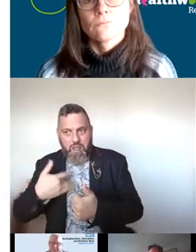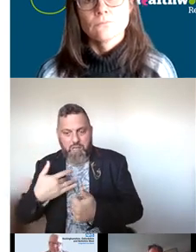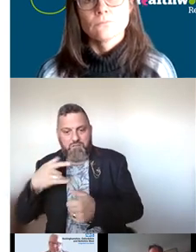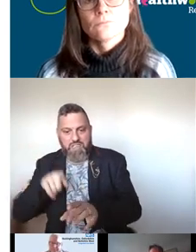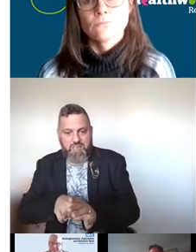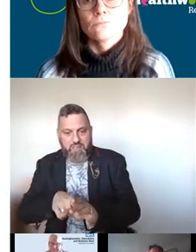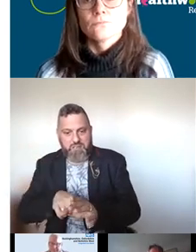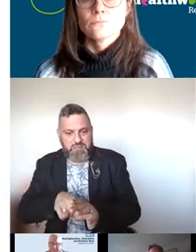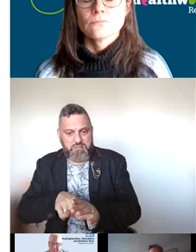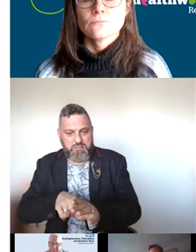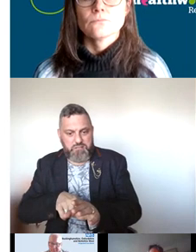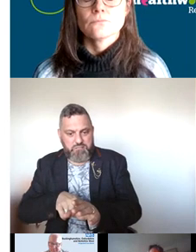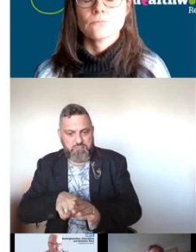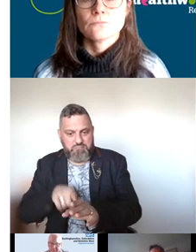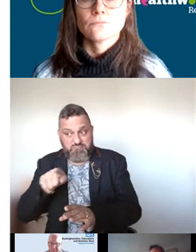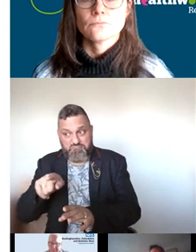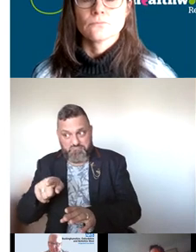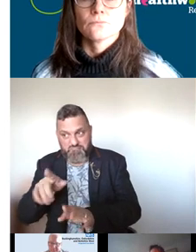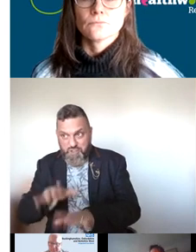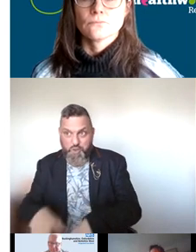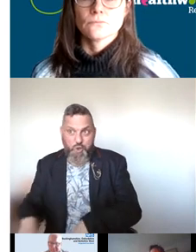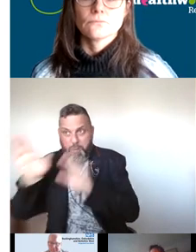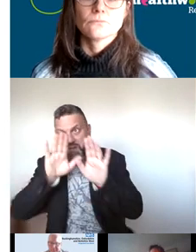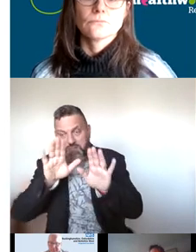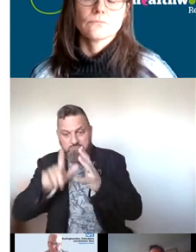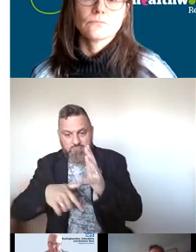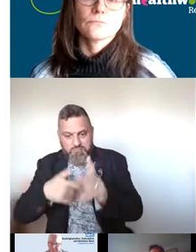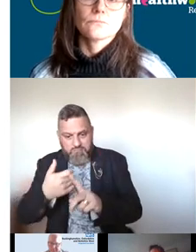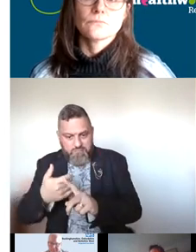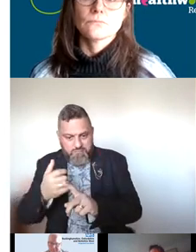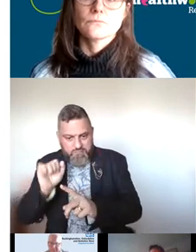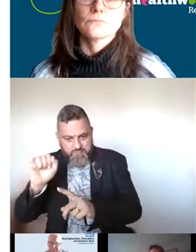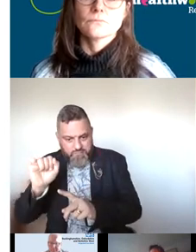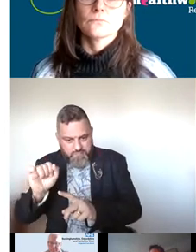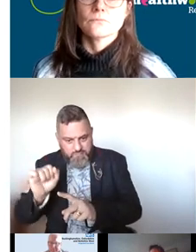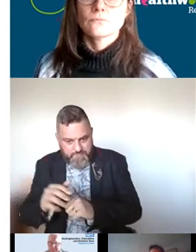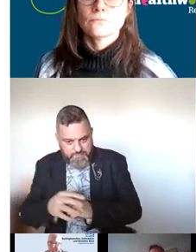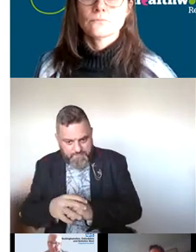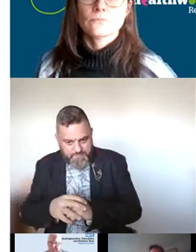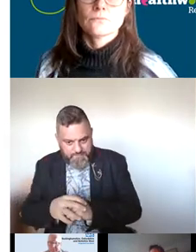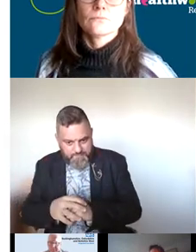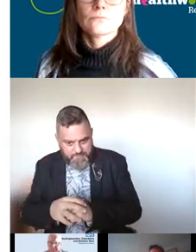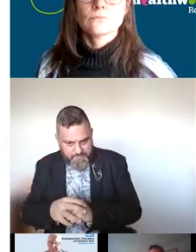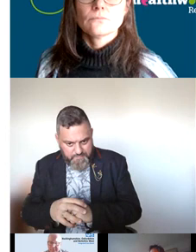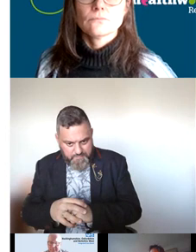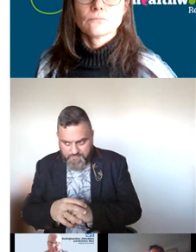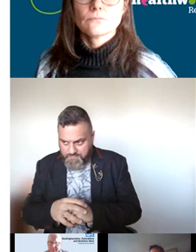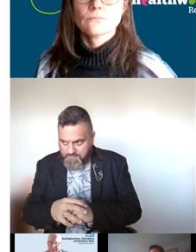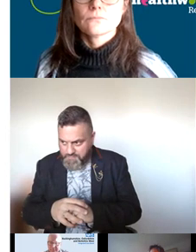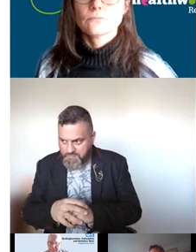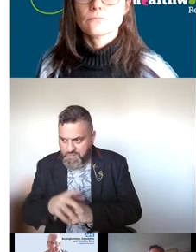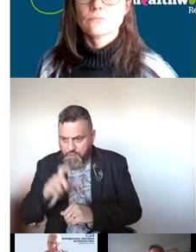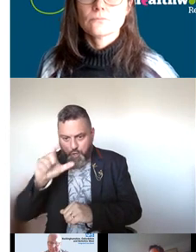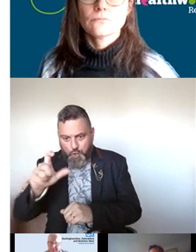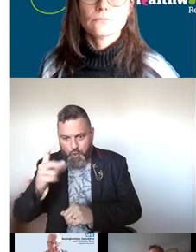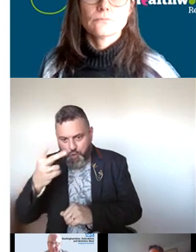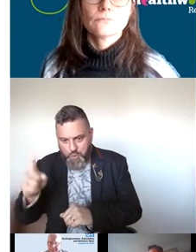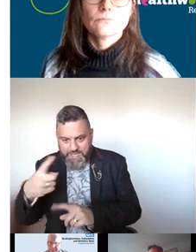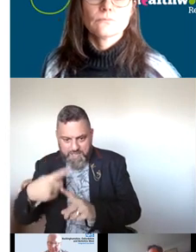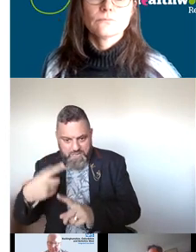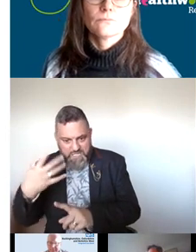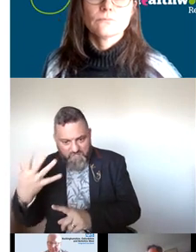common across the country. And this is driven by national strategic objectives, such as Core 20 plus